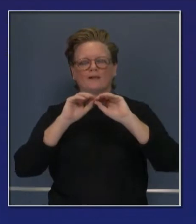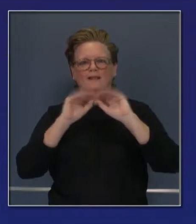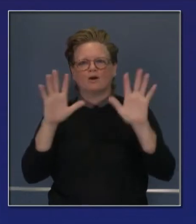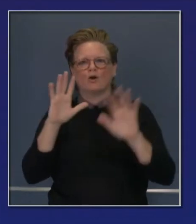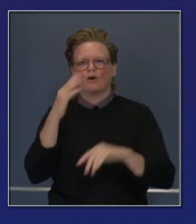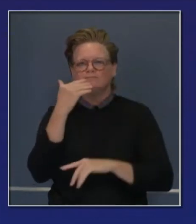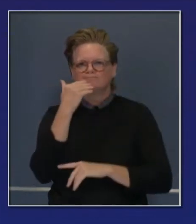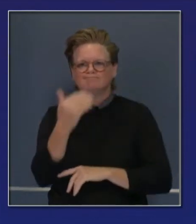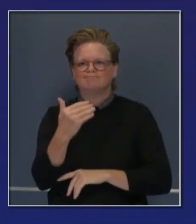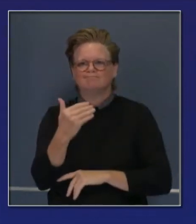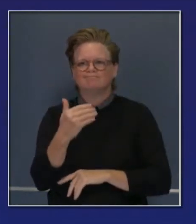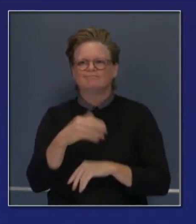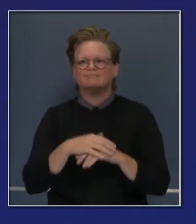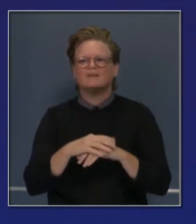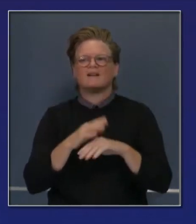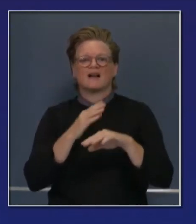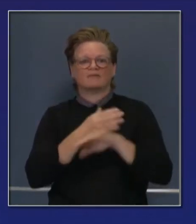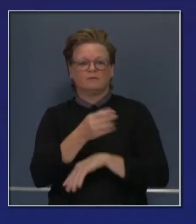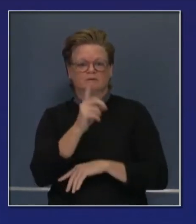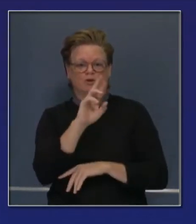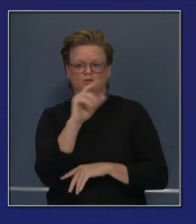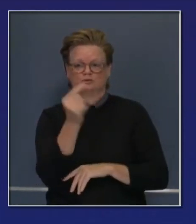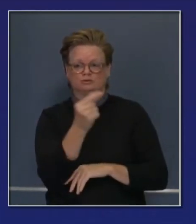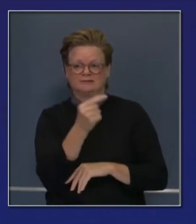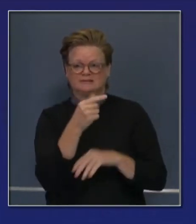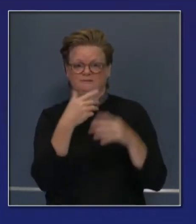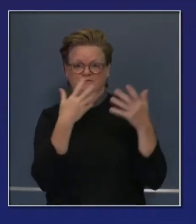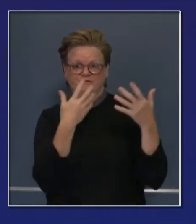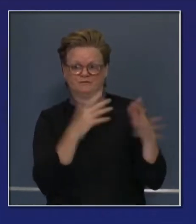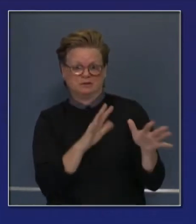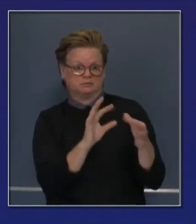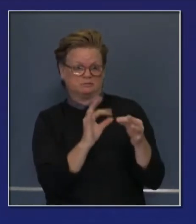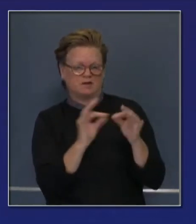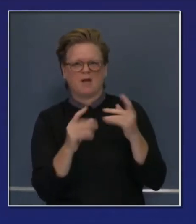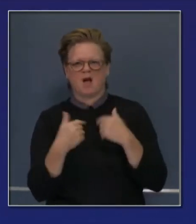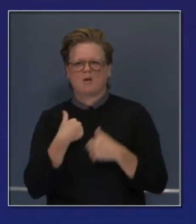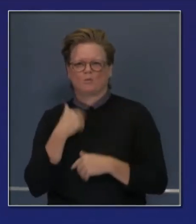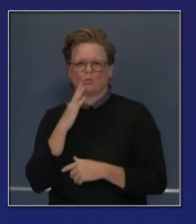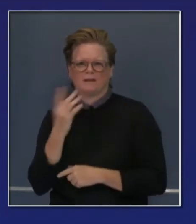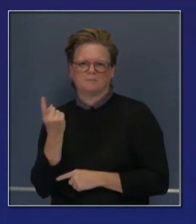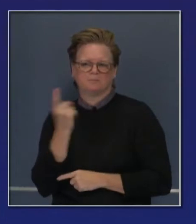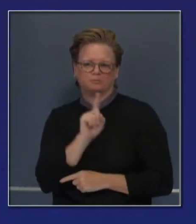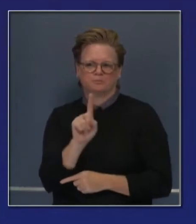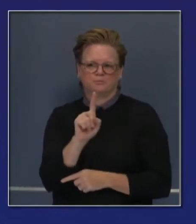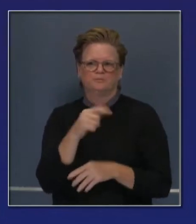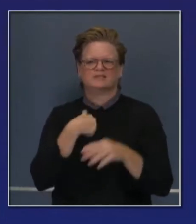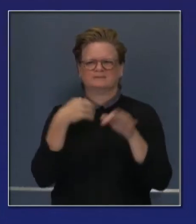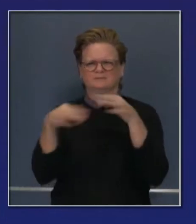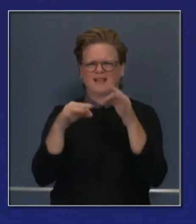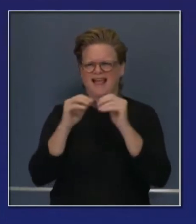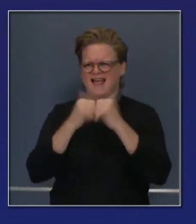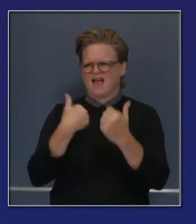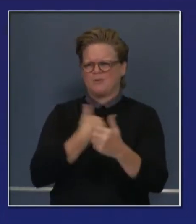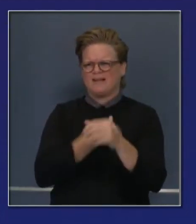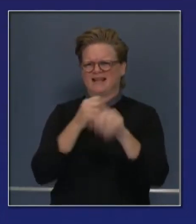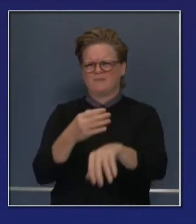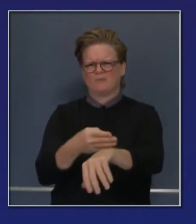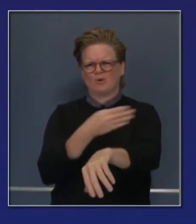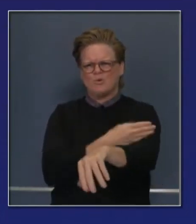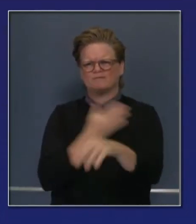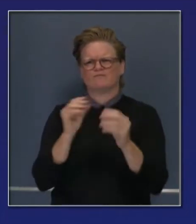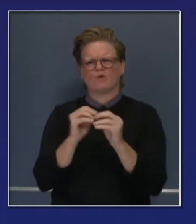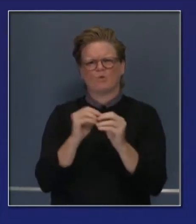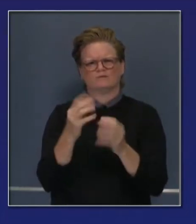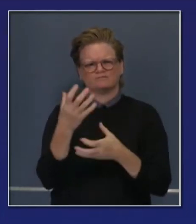about additional strategies to strengthen our efforts as we move forward to make sure we're much more, again,